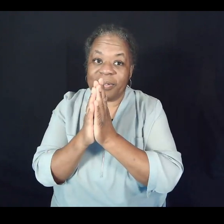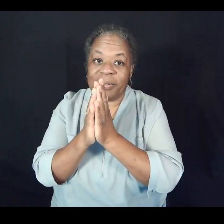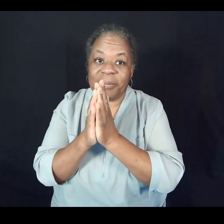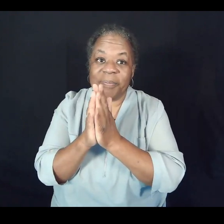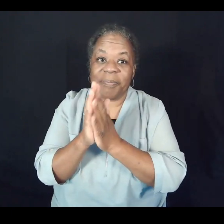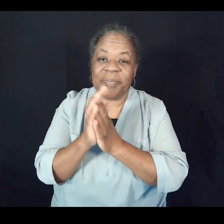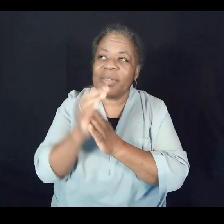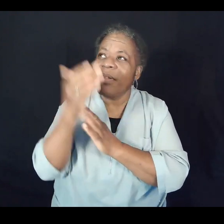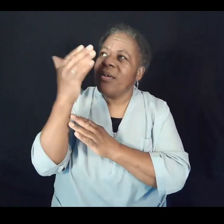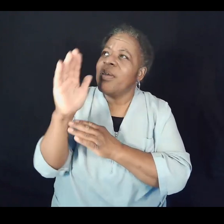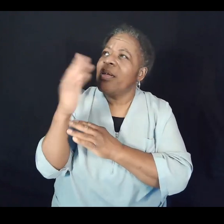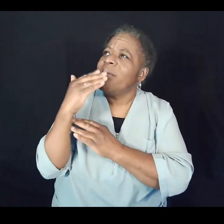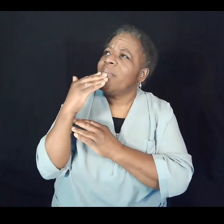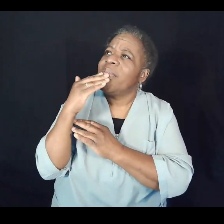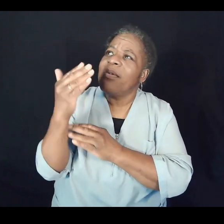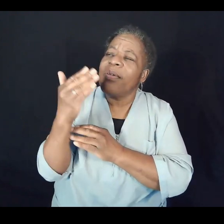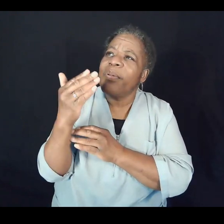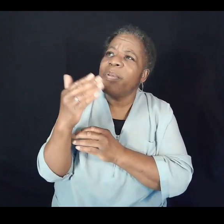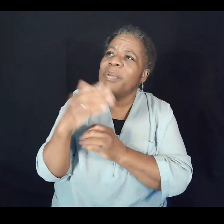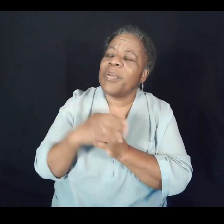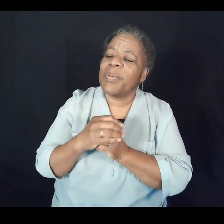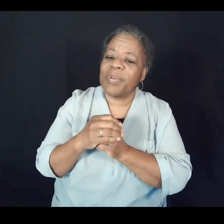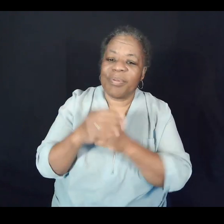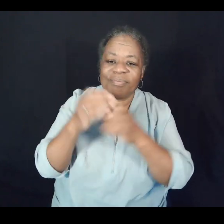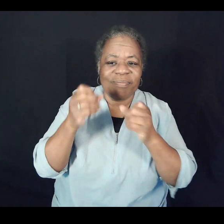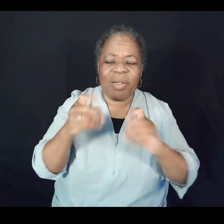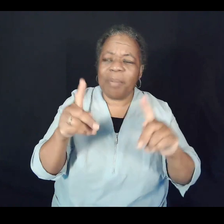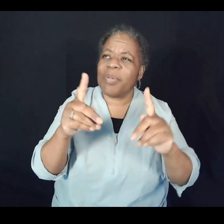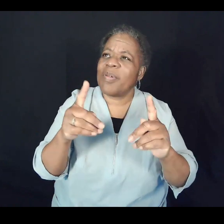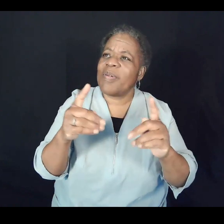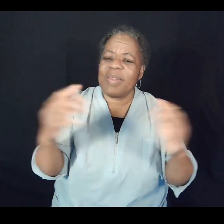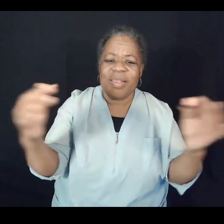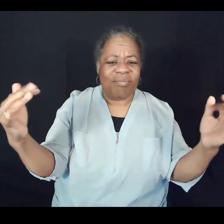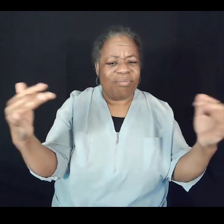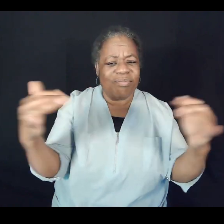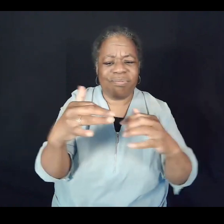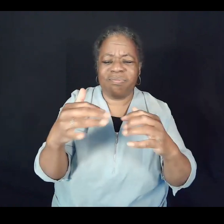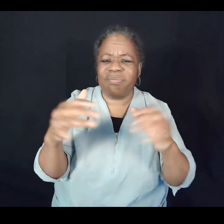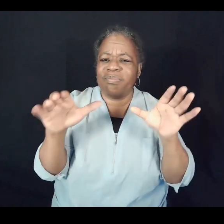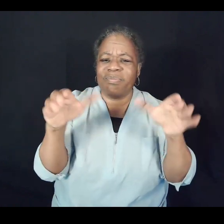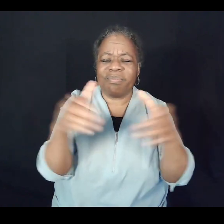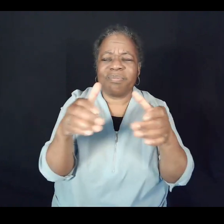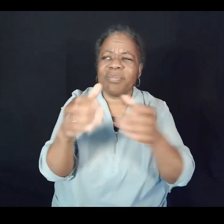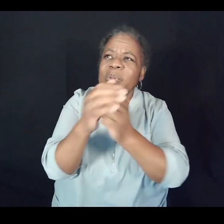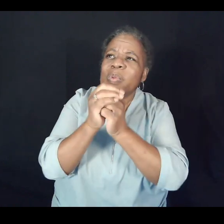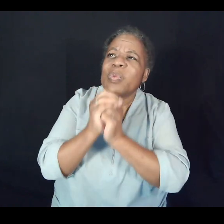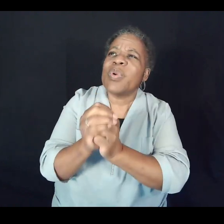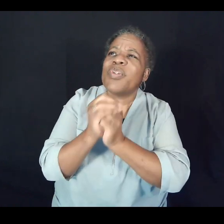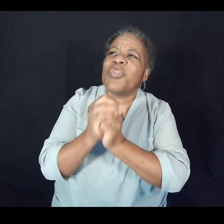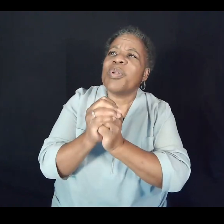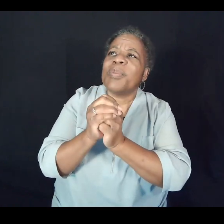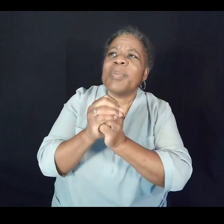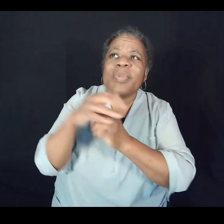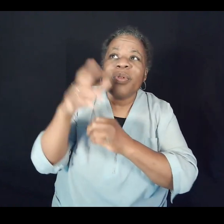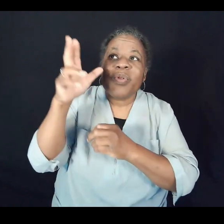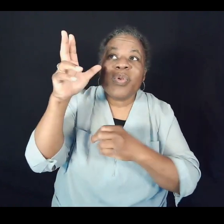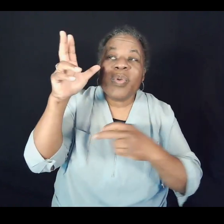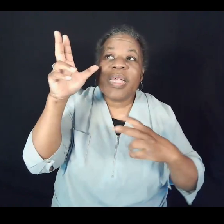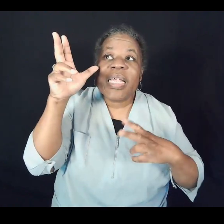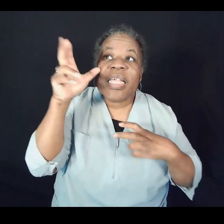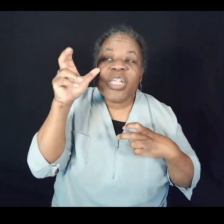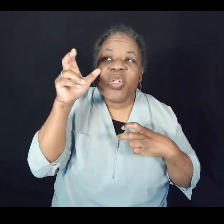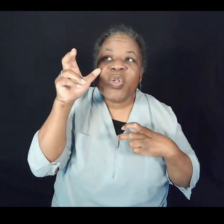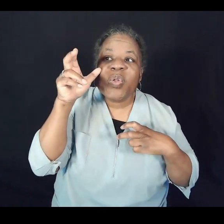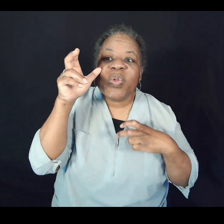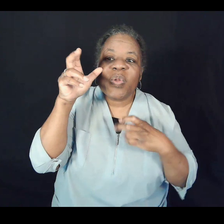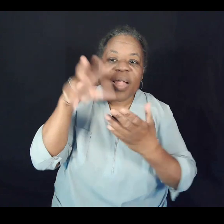God, we thank you so much for the opportunity to worship together, to be able to hear and learn about how you care so